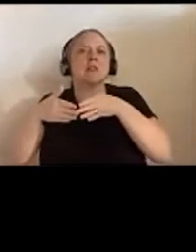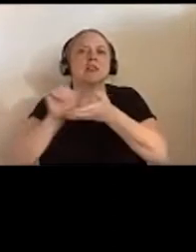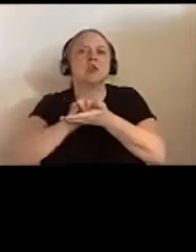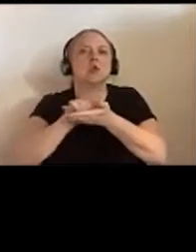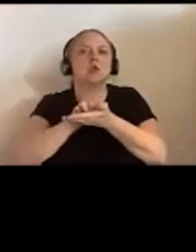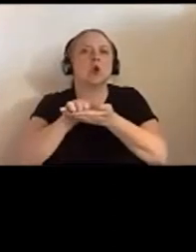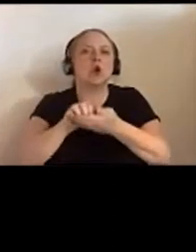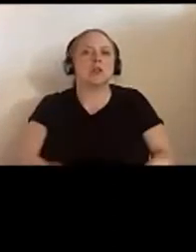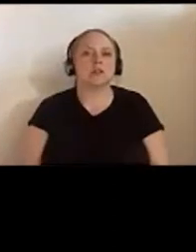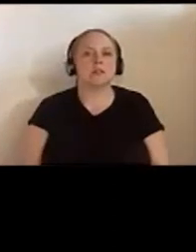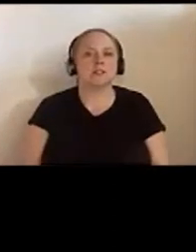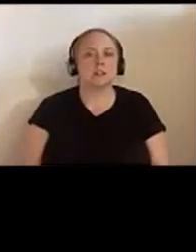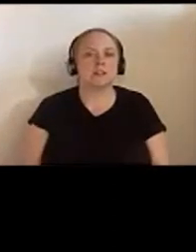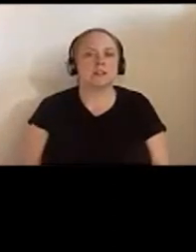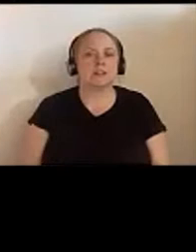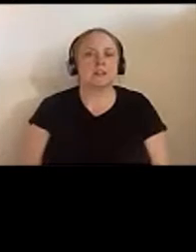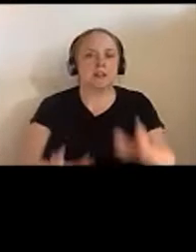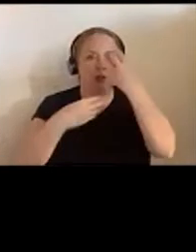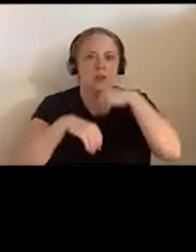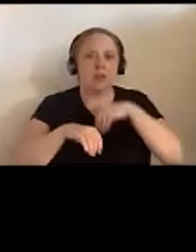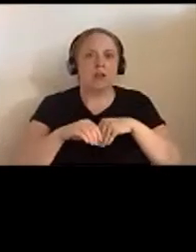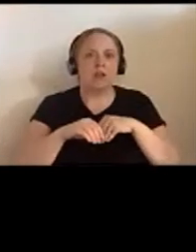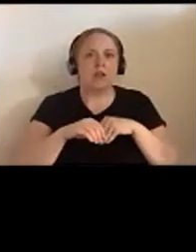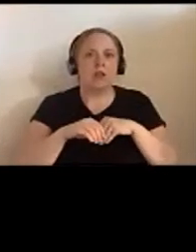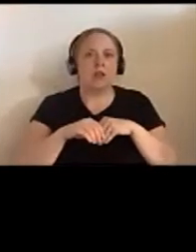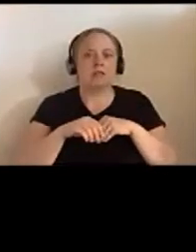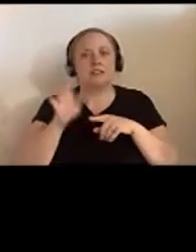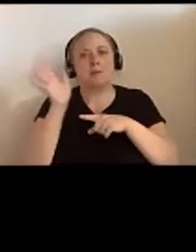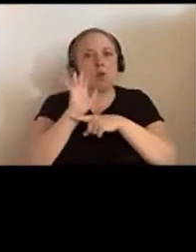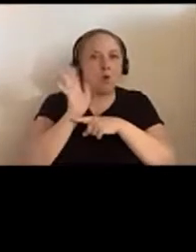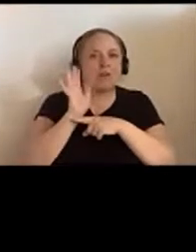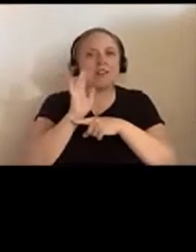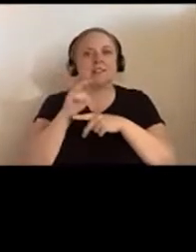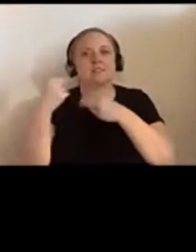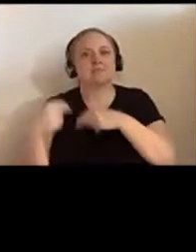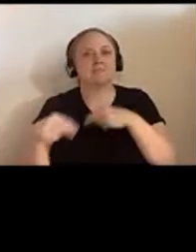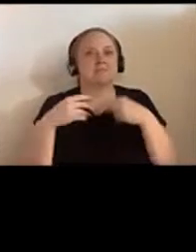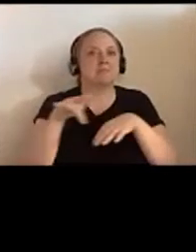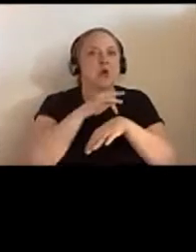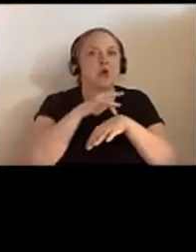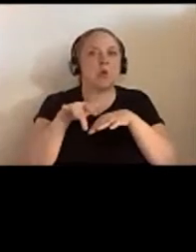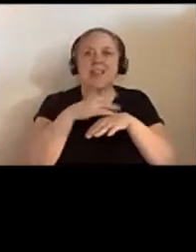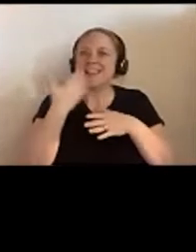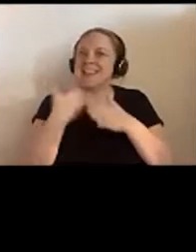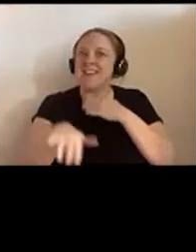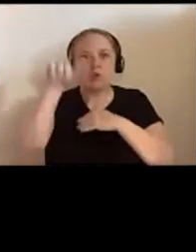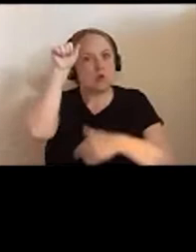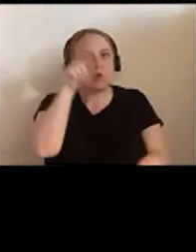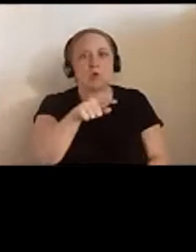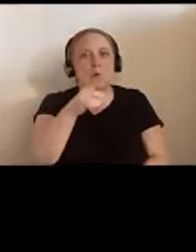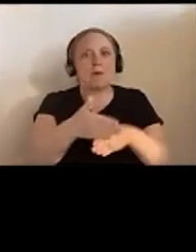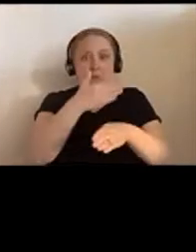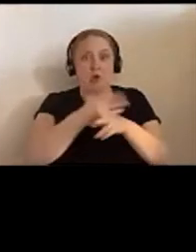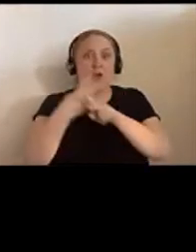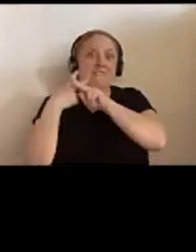know, heard about New York, Broadway, seeing movies. Never heard of that history prior to visiting the